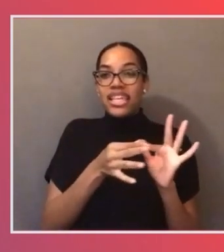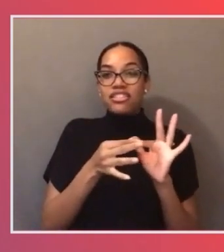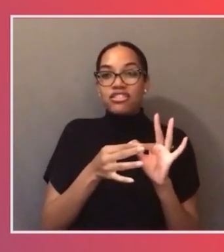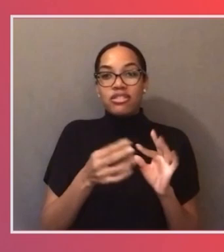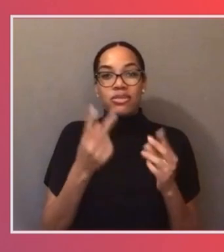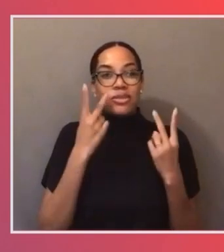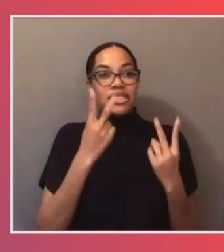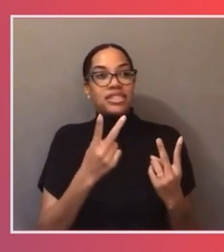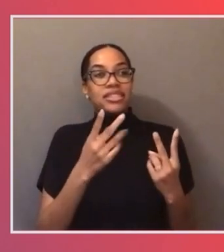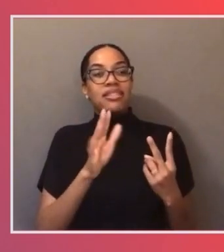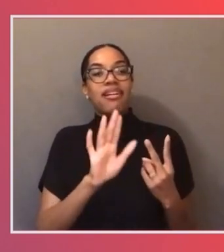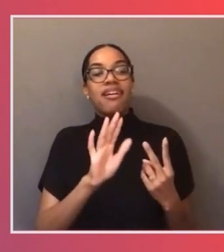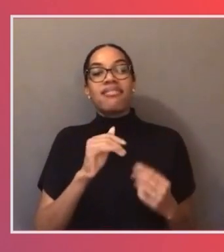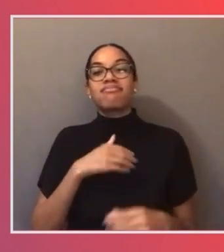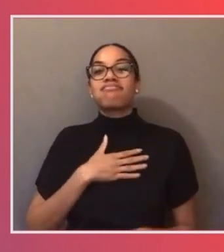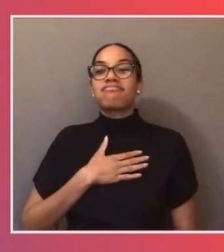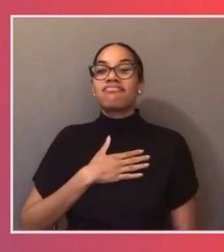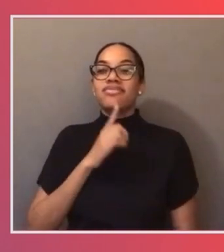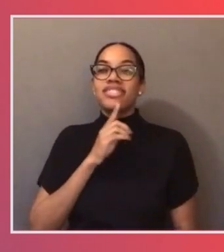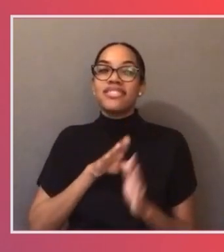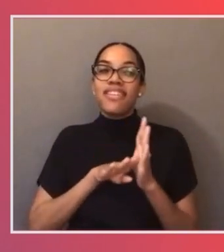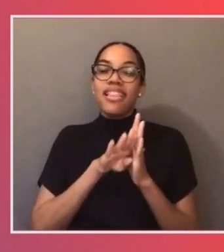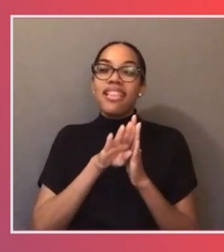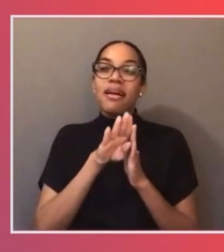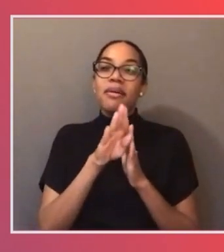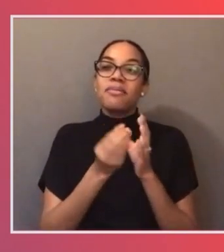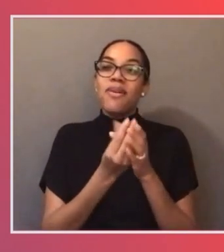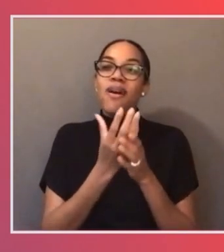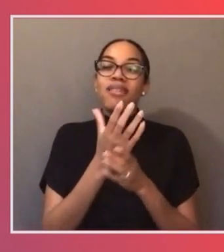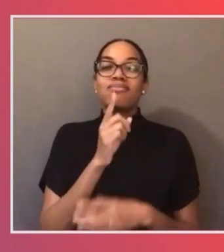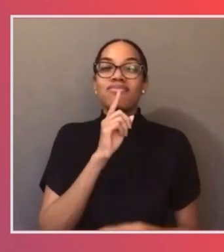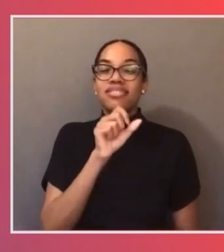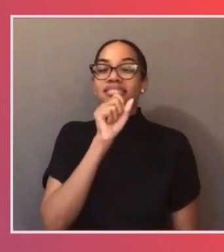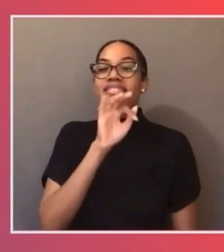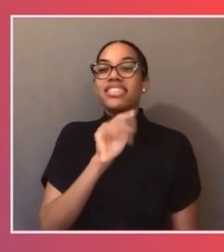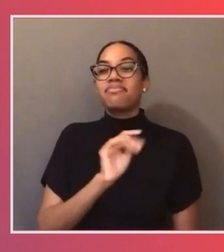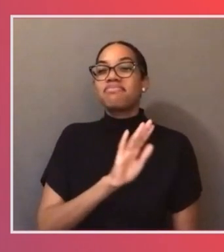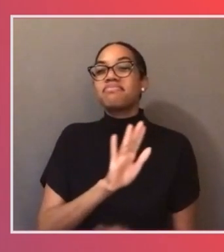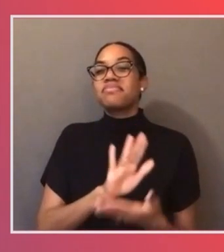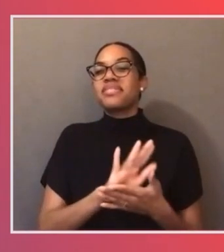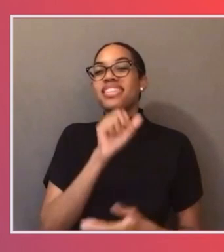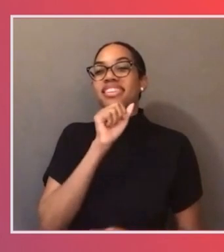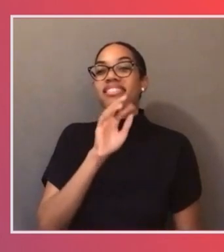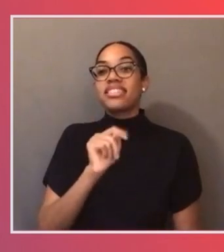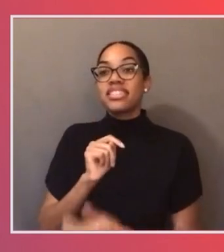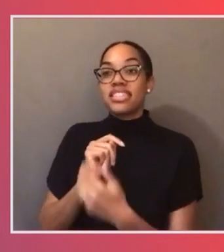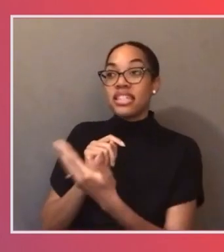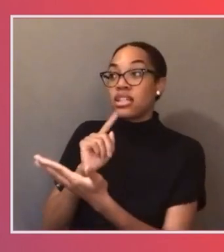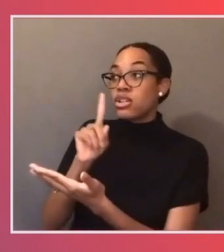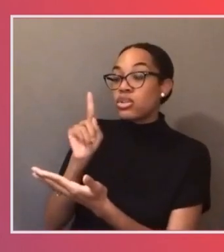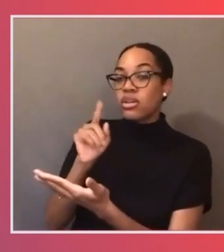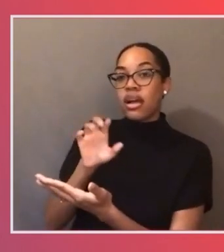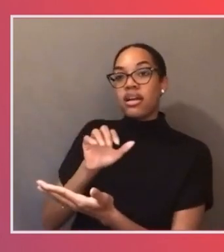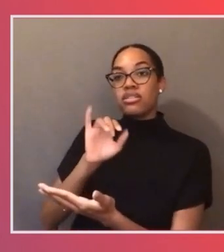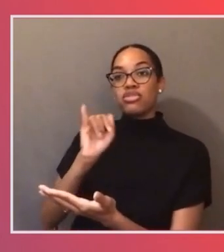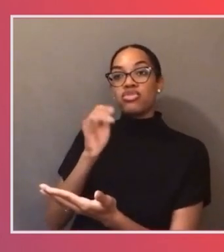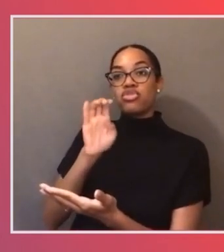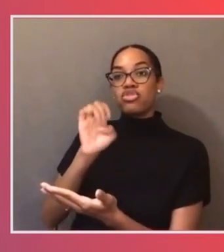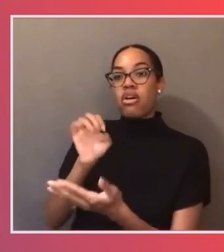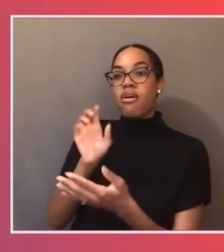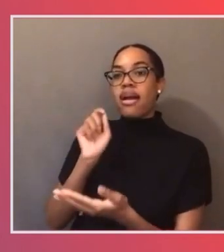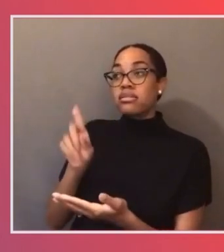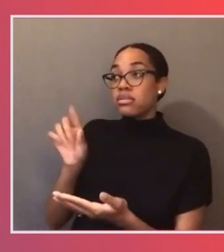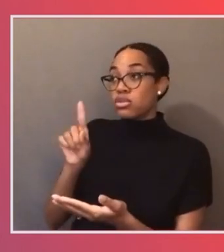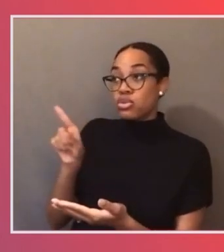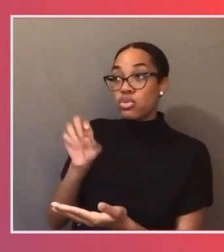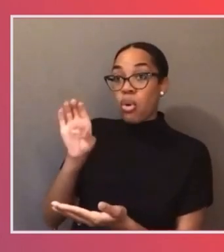Great. Zoe, will you talk about that scene a little bit from your point of view? Oh my gosh, yes. I